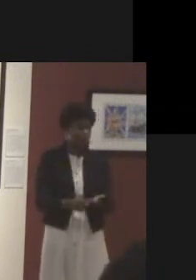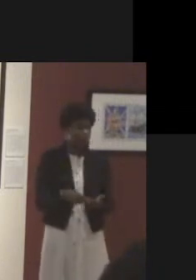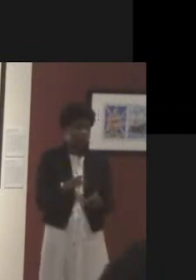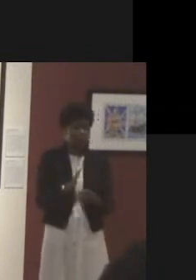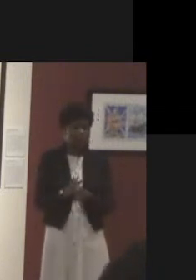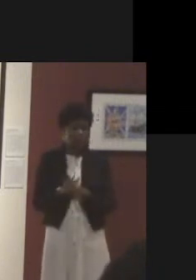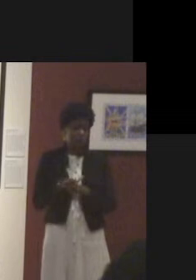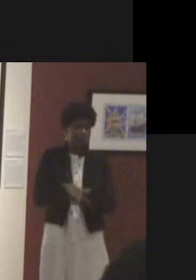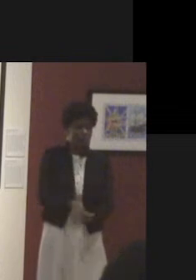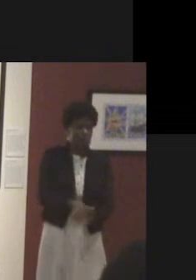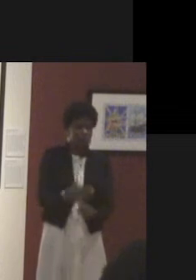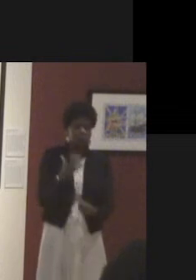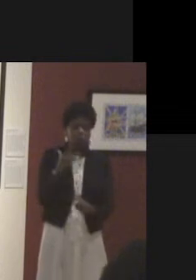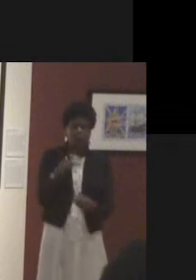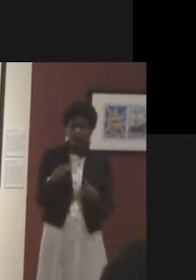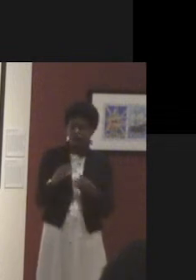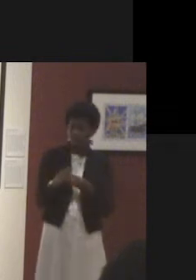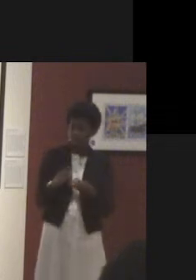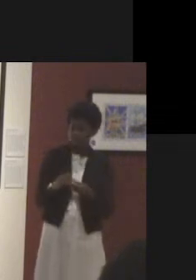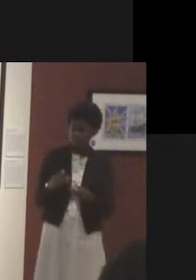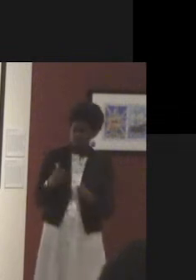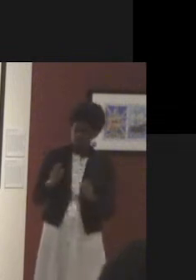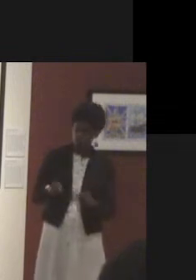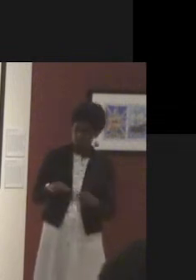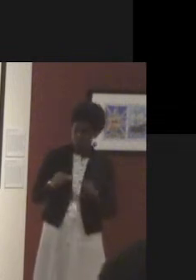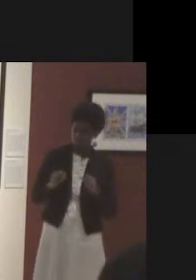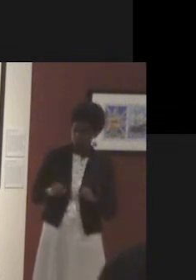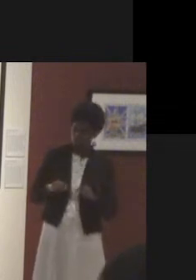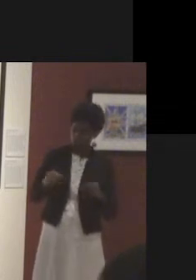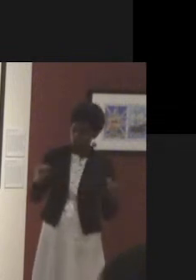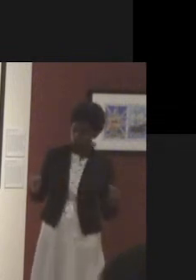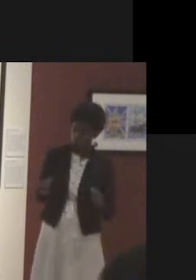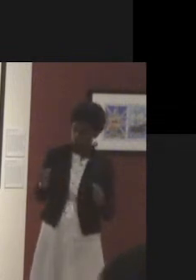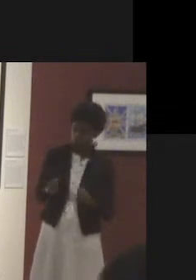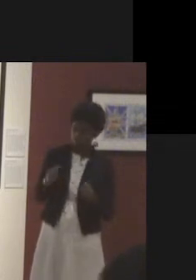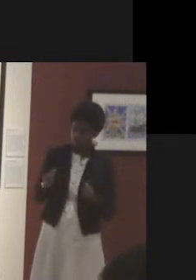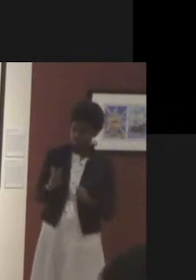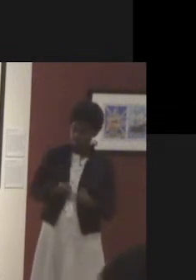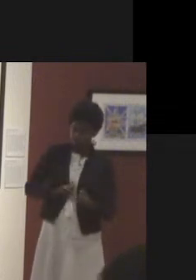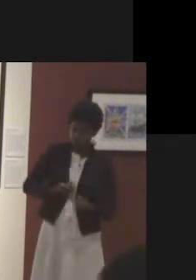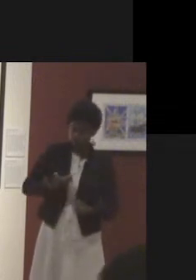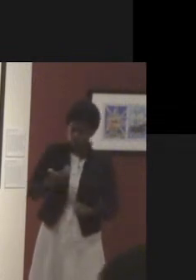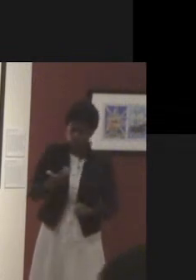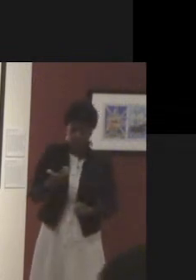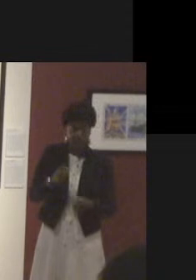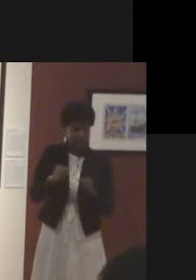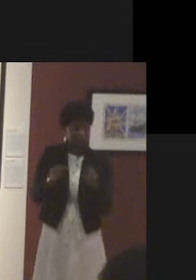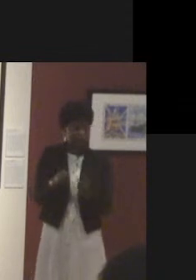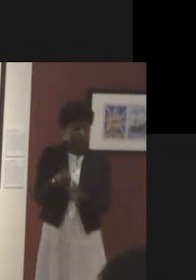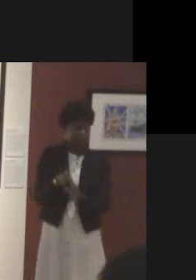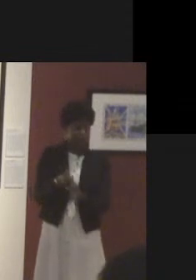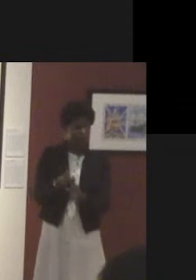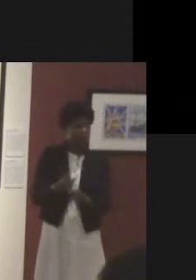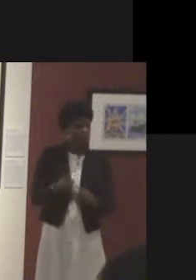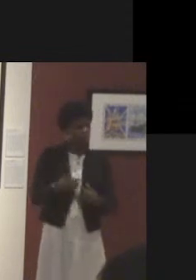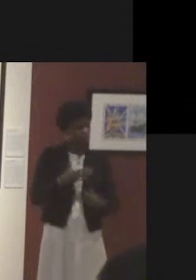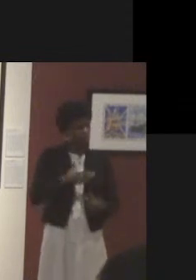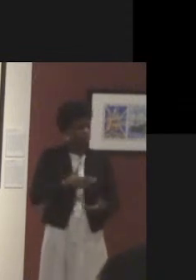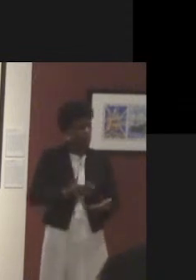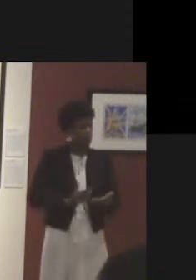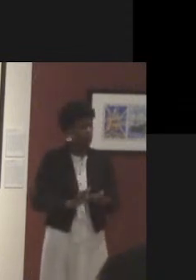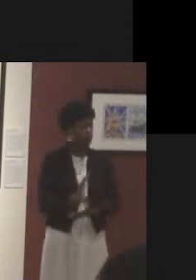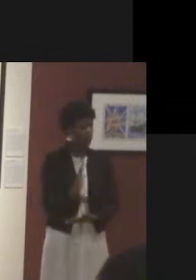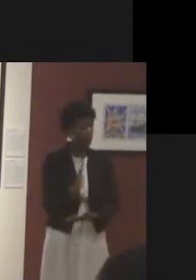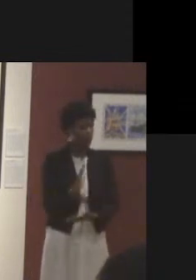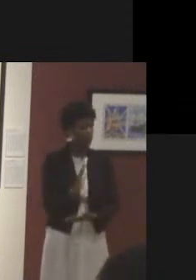the right to voice one's pain and pain itself as an entitlement to